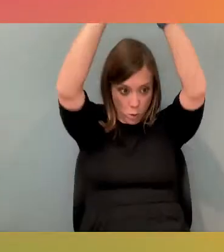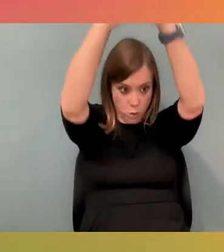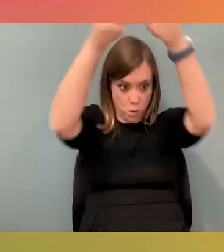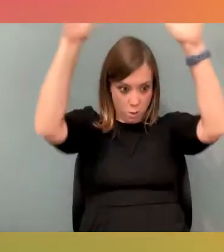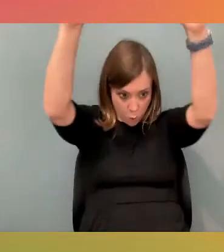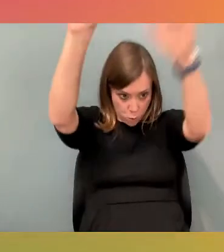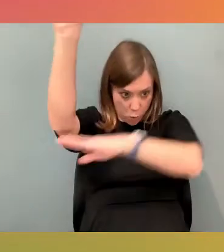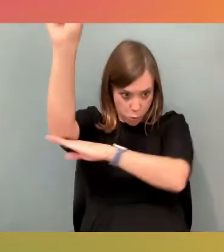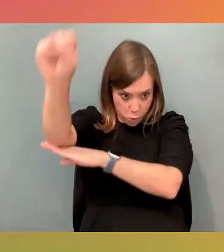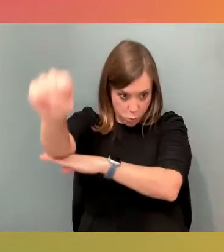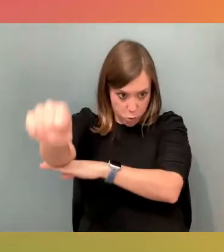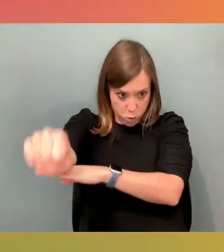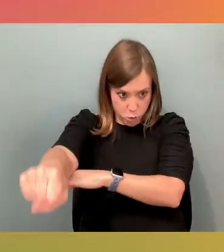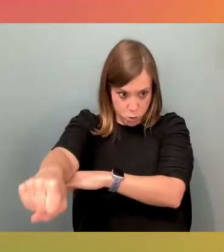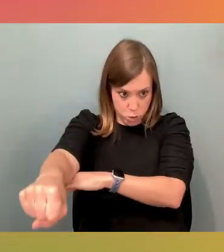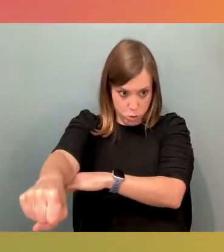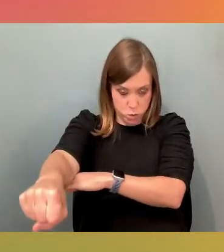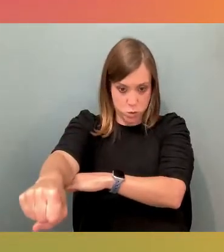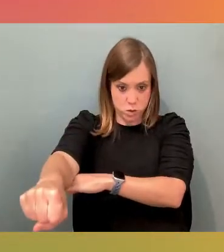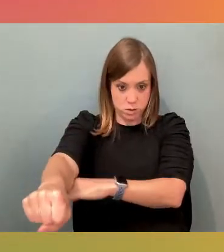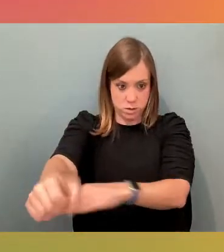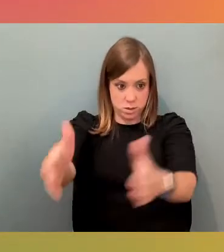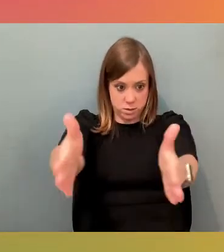warrior, 1 breath.